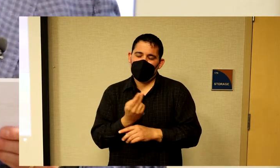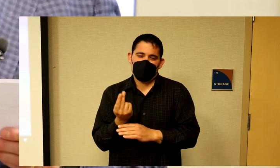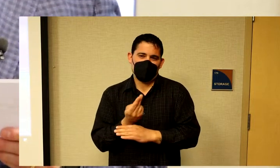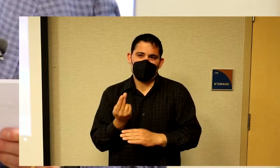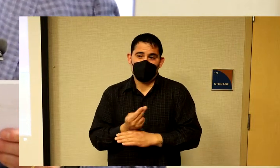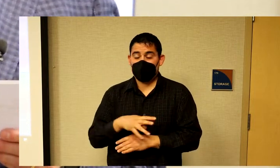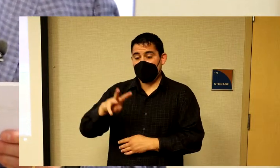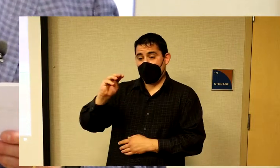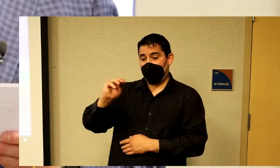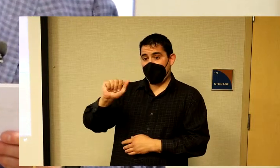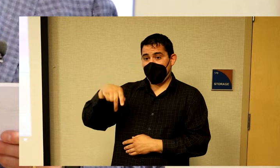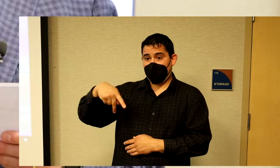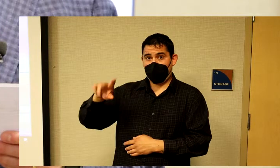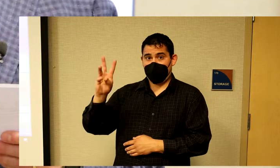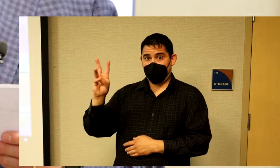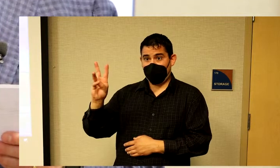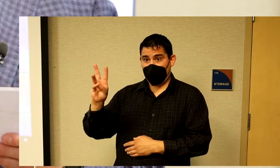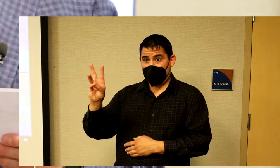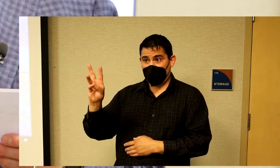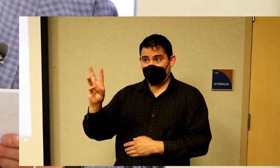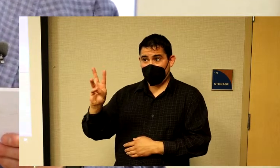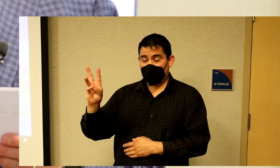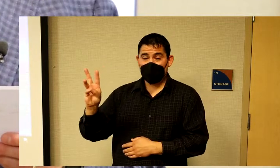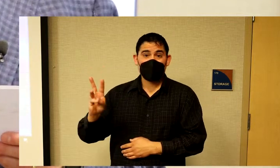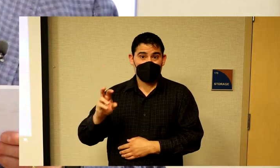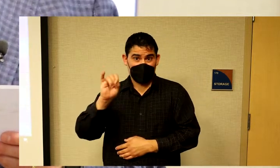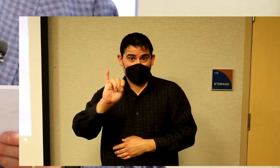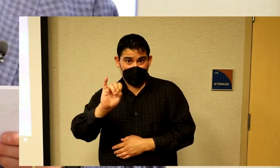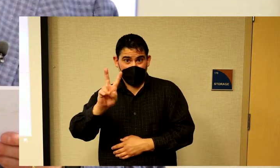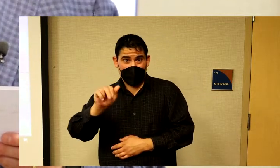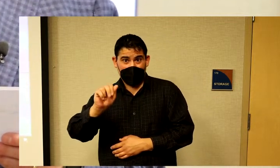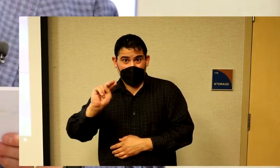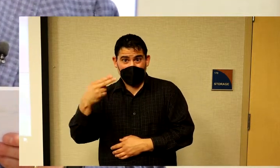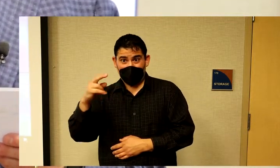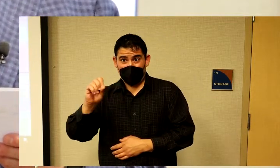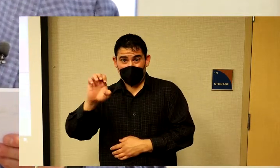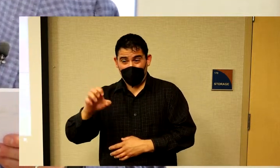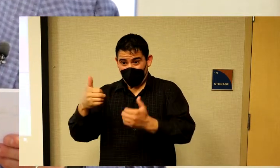And map 6, splitting Ivanhoe is problematic.